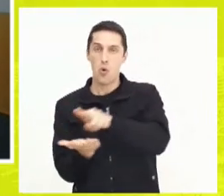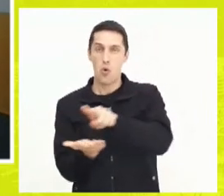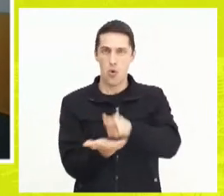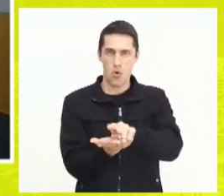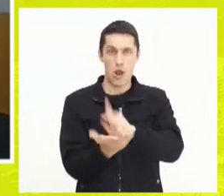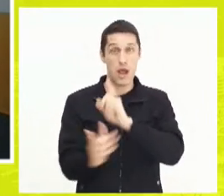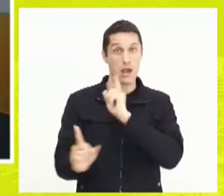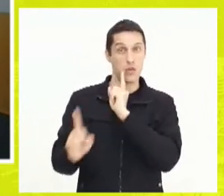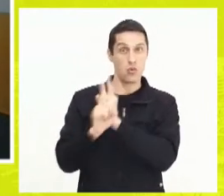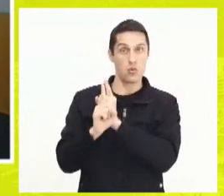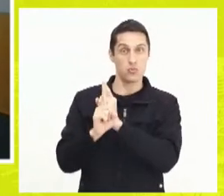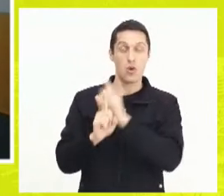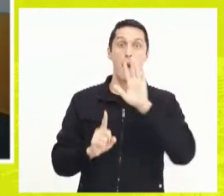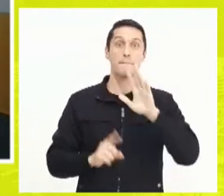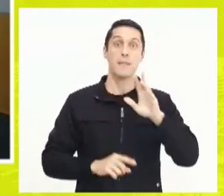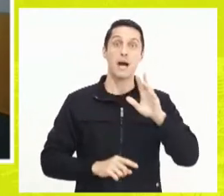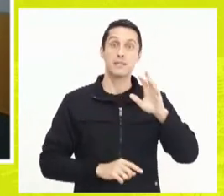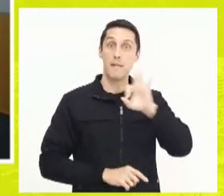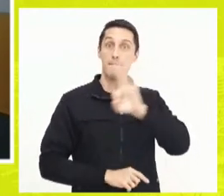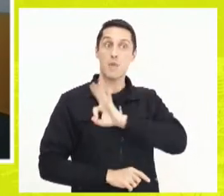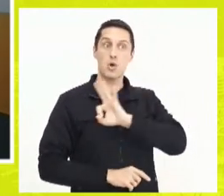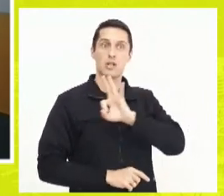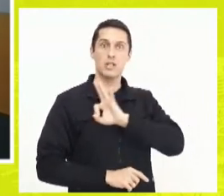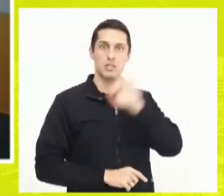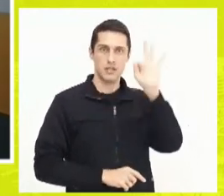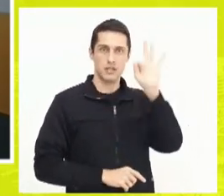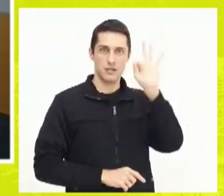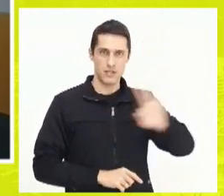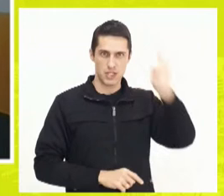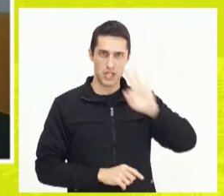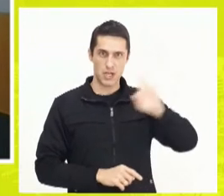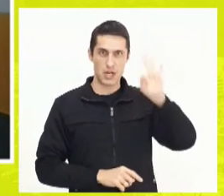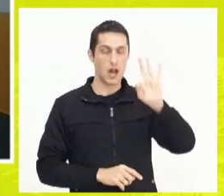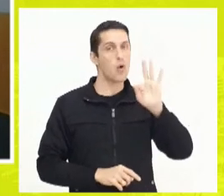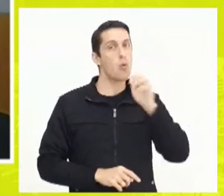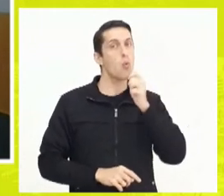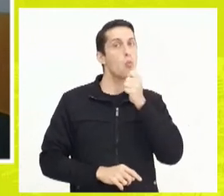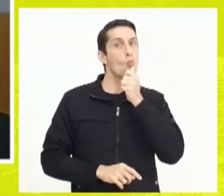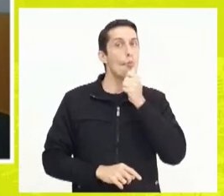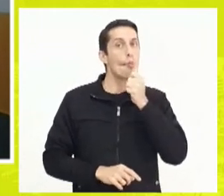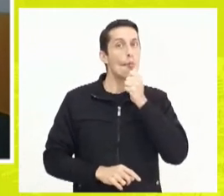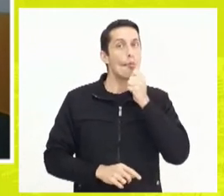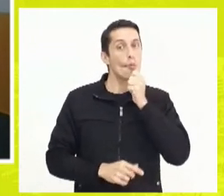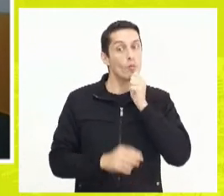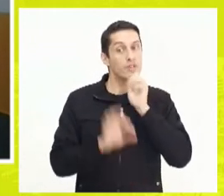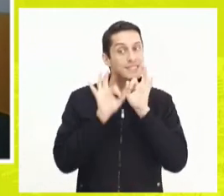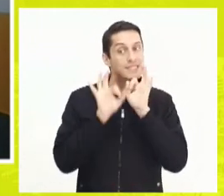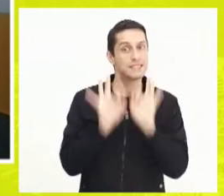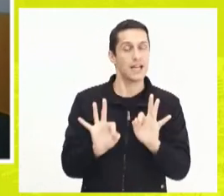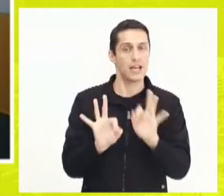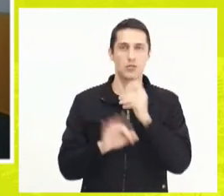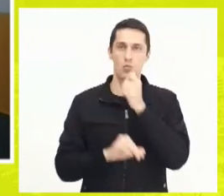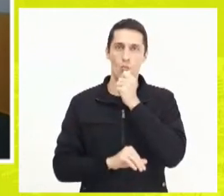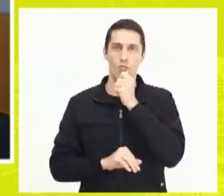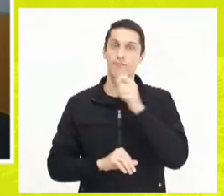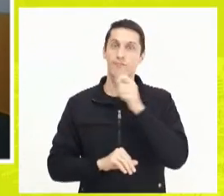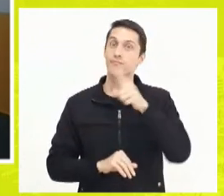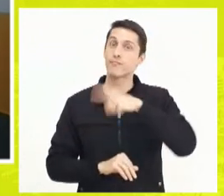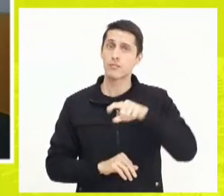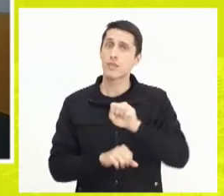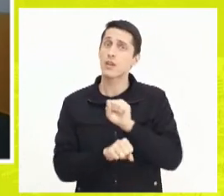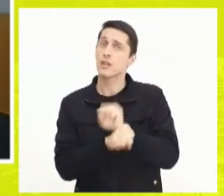this information about the bodies being located was not yet